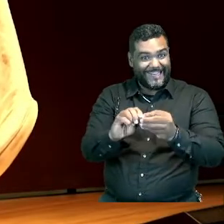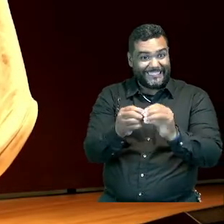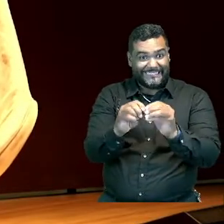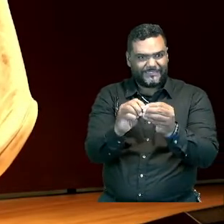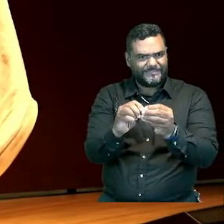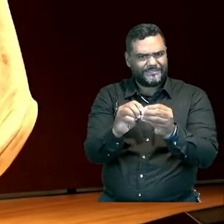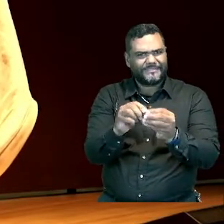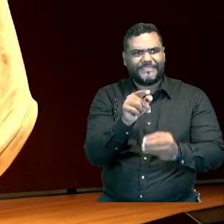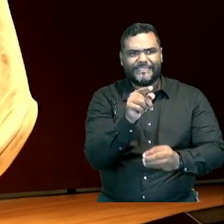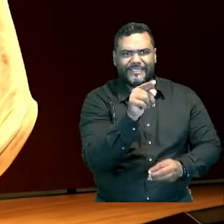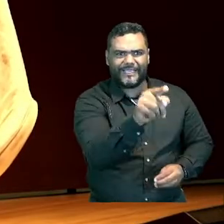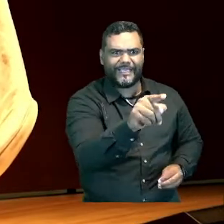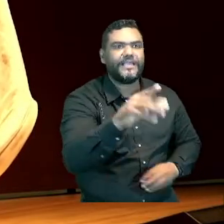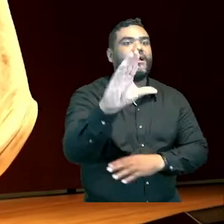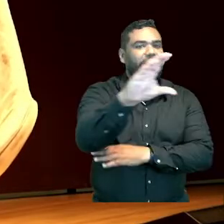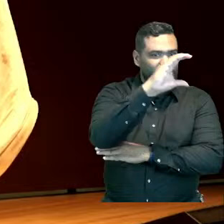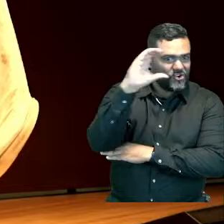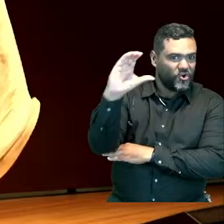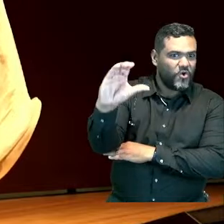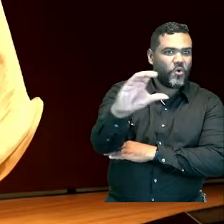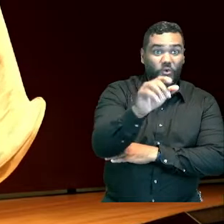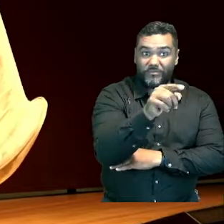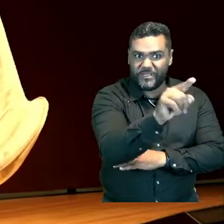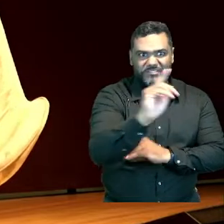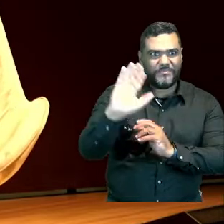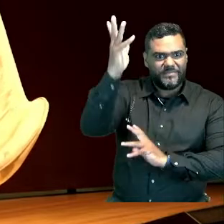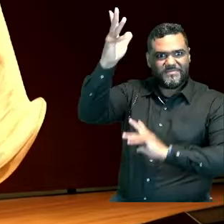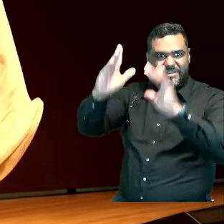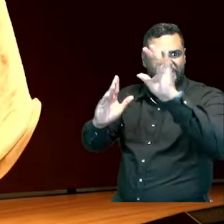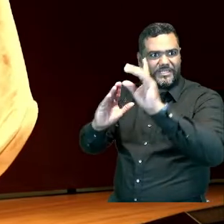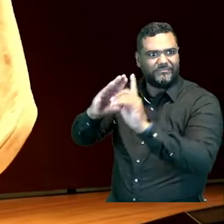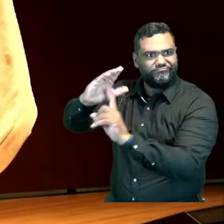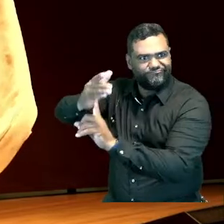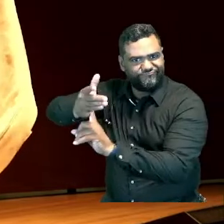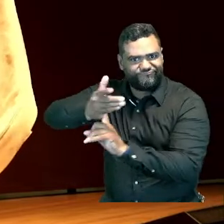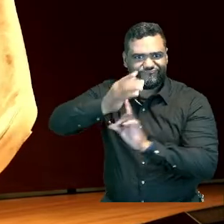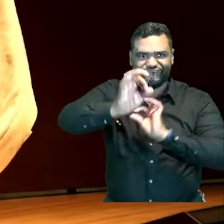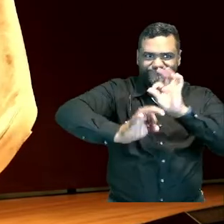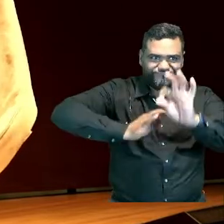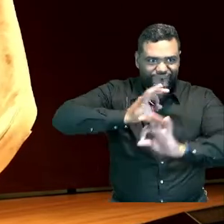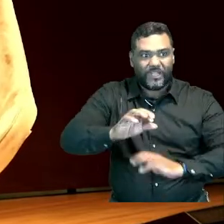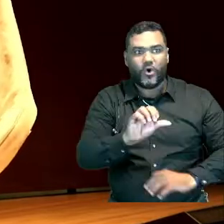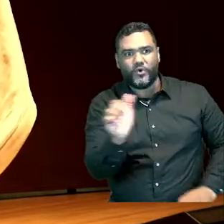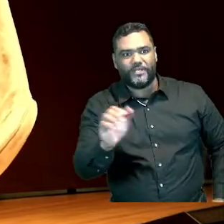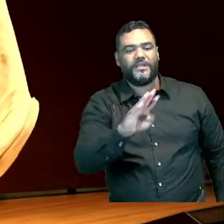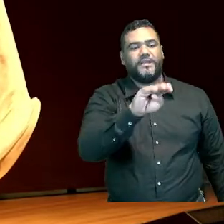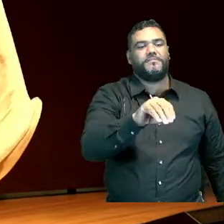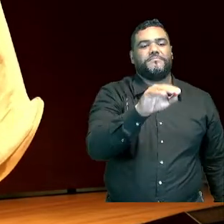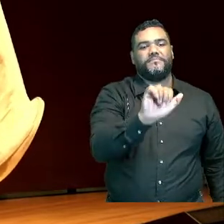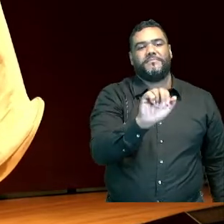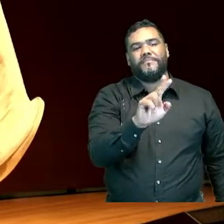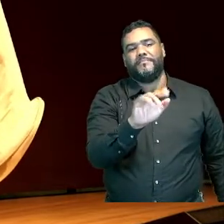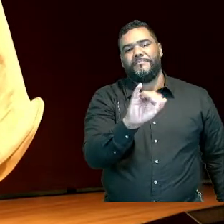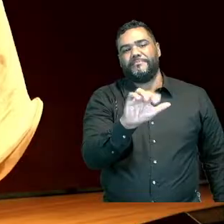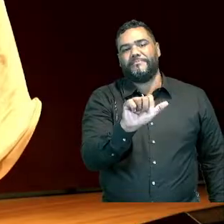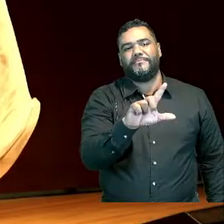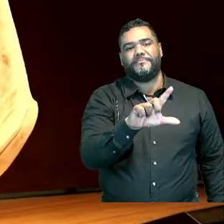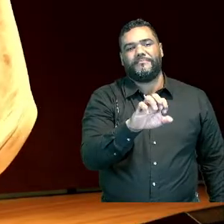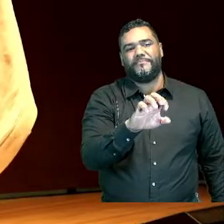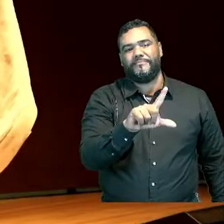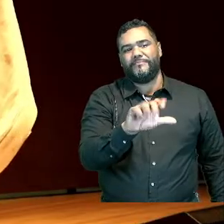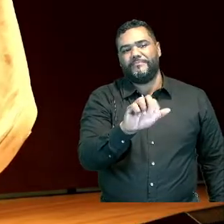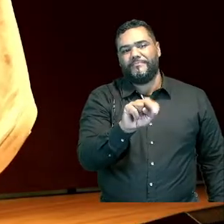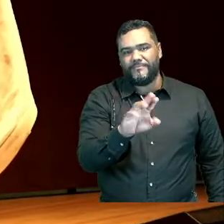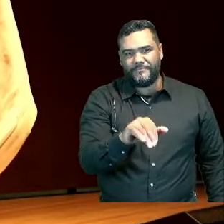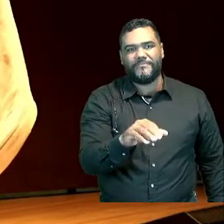environmentalist, and she is the director of Mano Cambiada in Colombia. We also have Maria Elena Quiñones, the